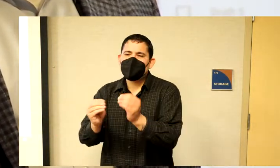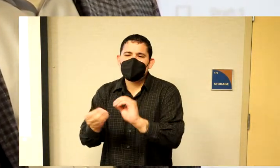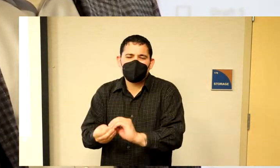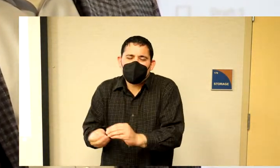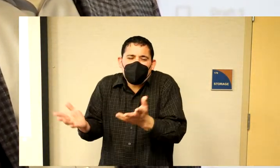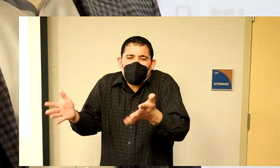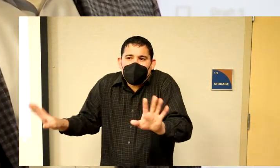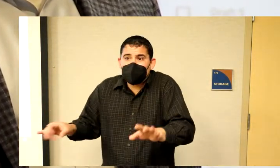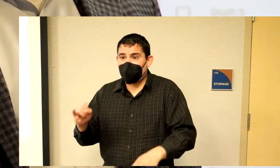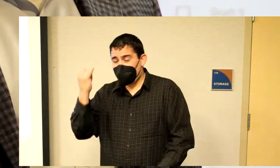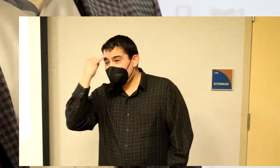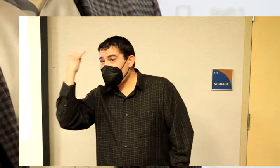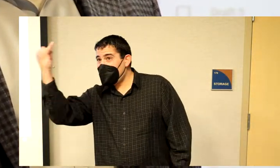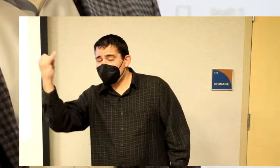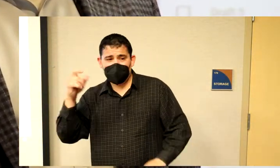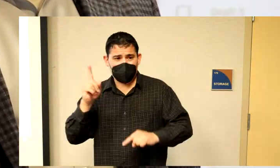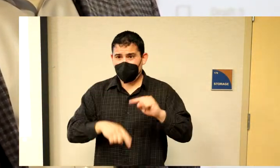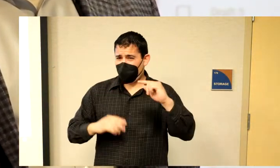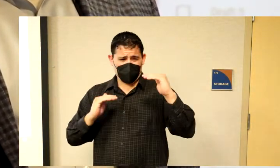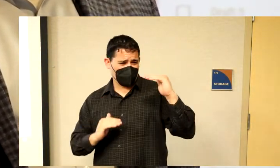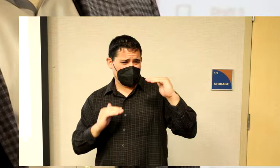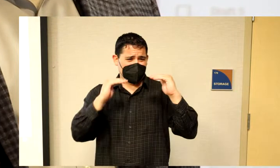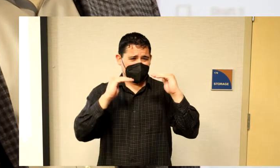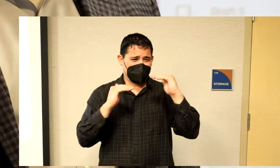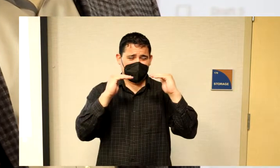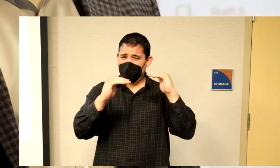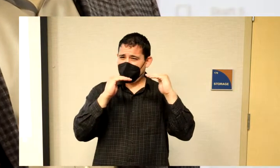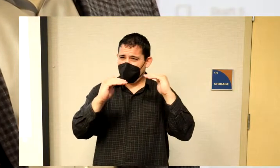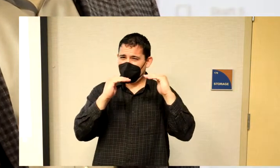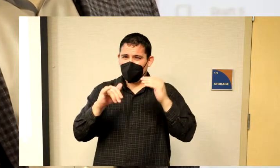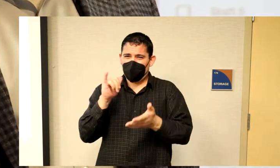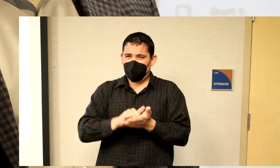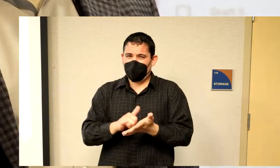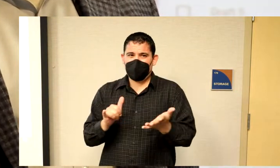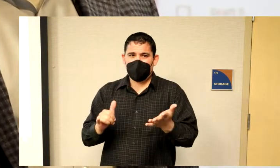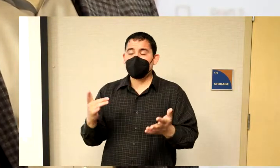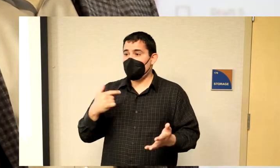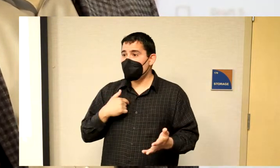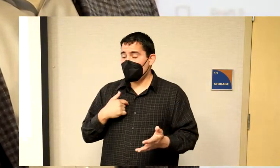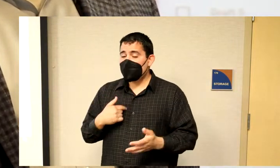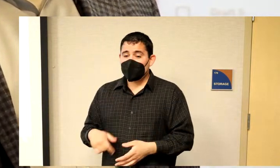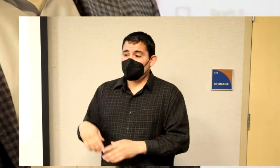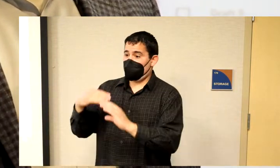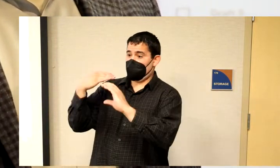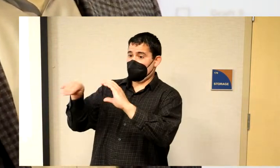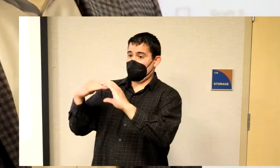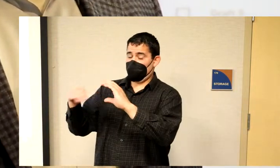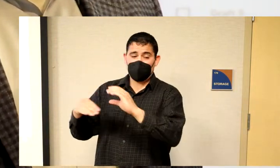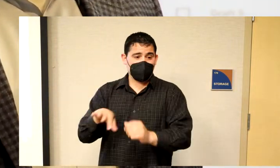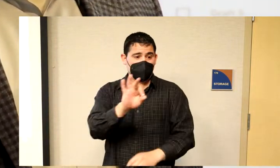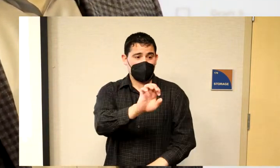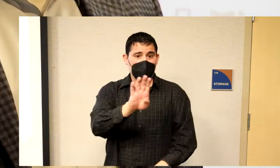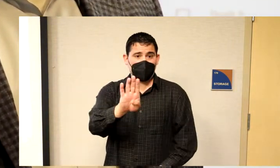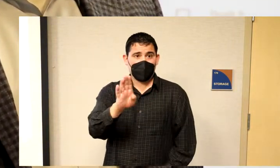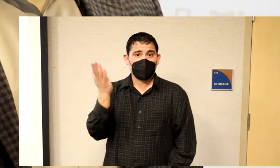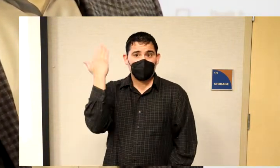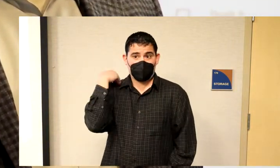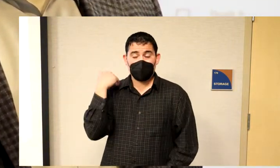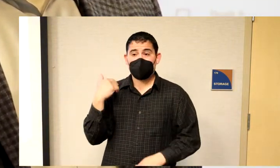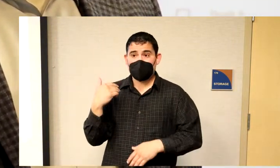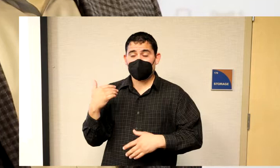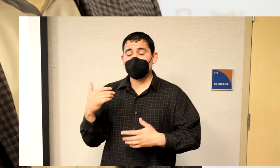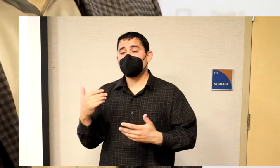that close. This is why I had tried by email and by Facebook last time to ask if the board would